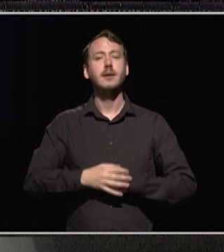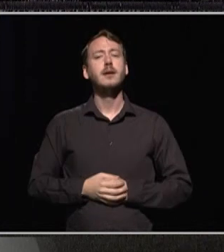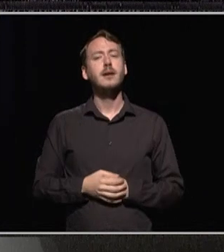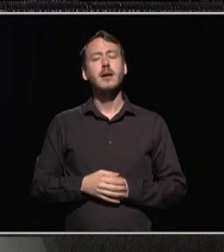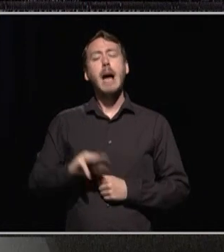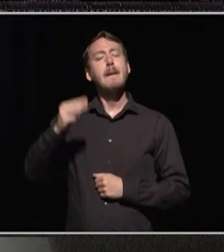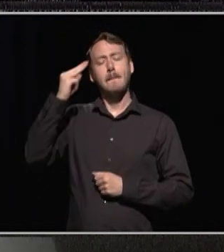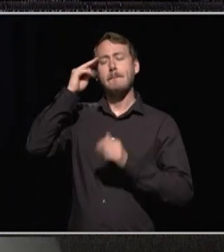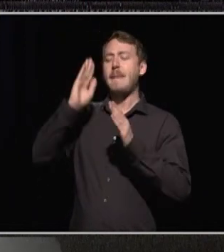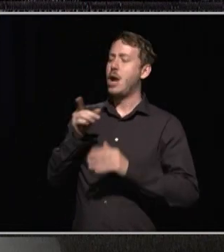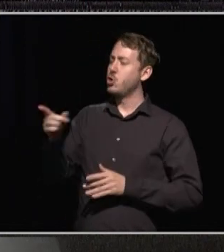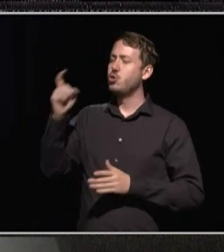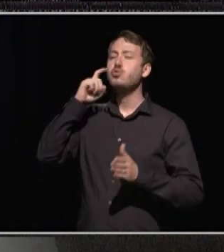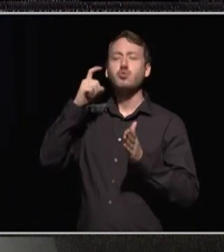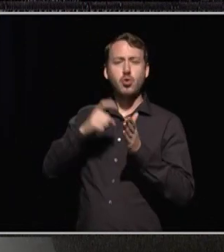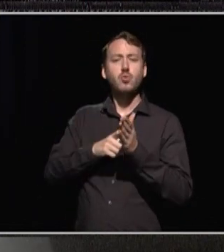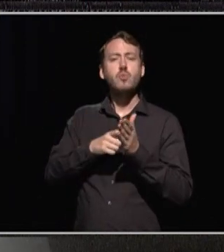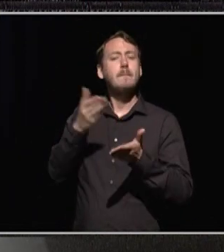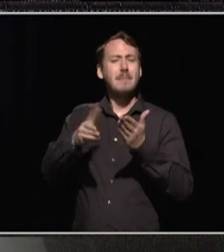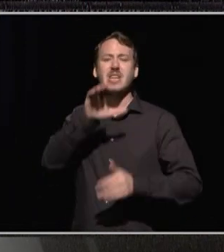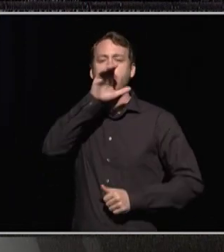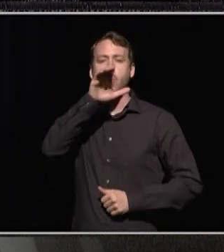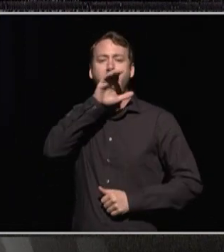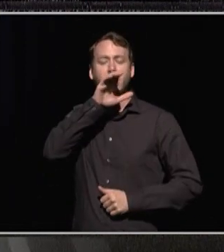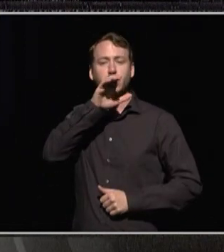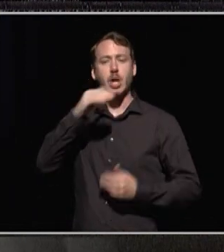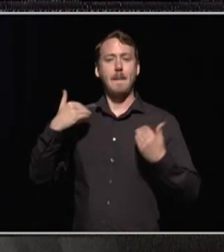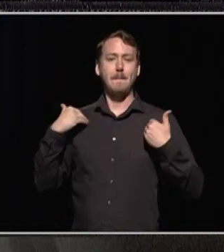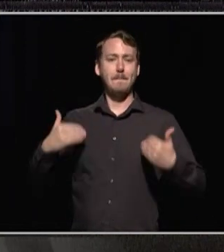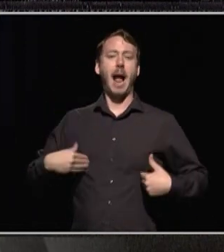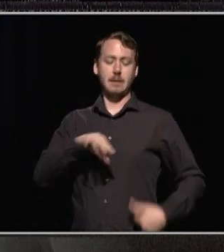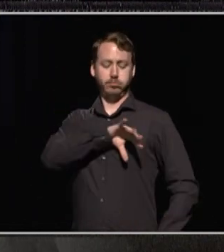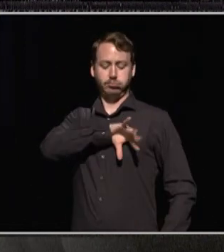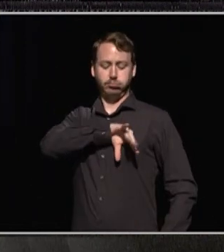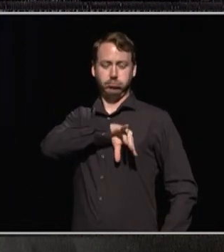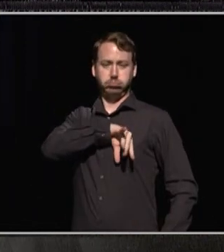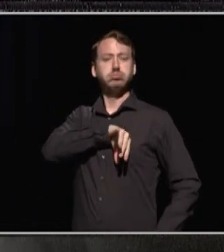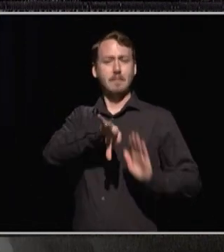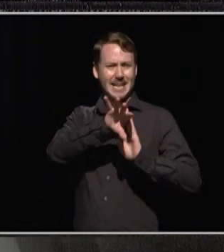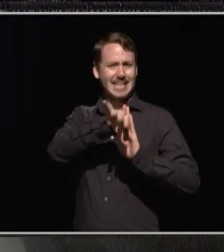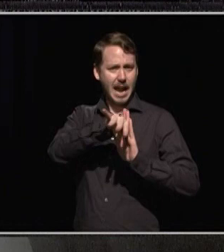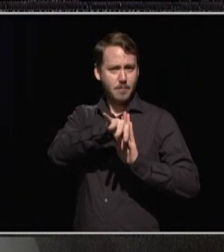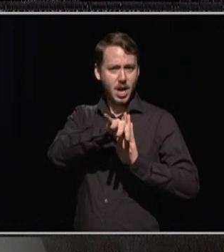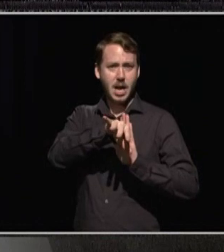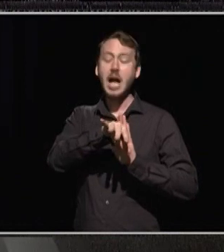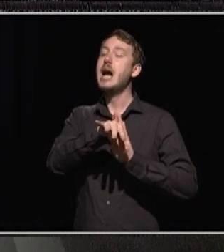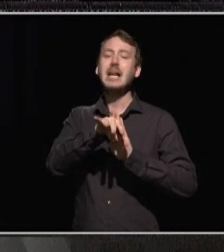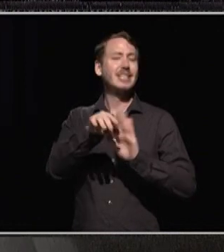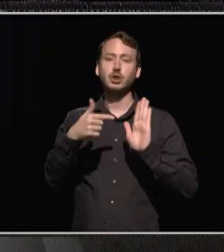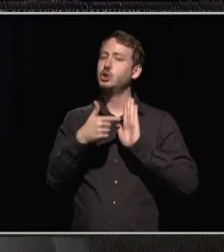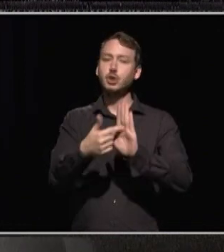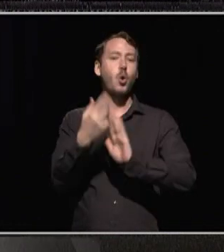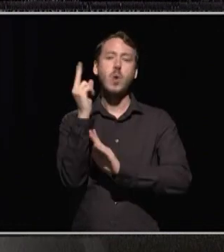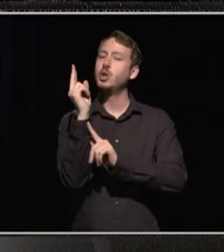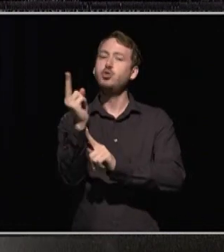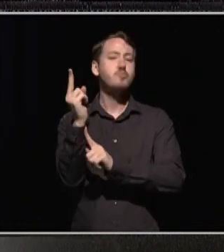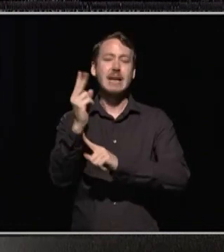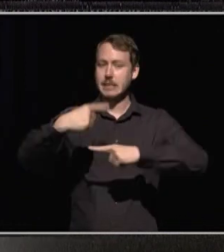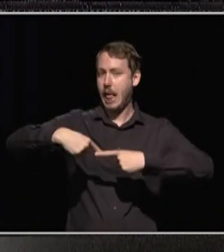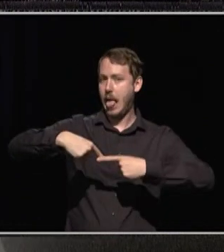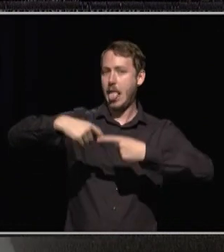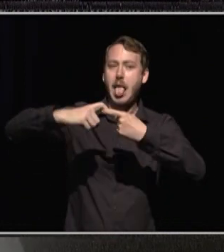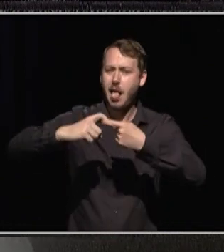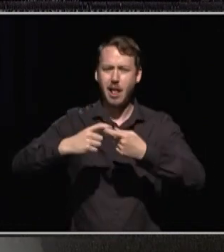Mayor, as you may have noticed, the body camera video that was released today does not show the 2-minute time frame where officers used force to place